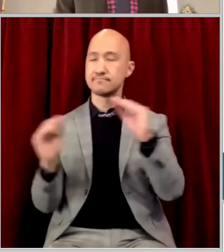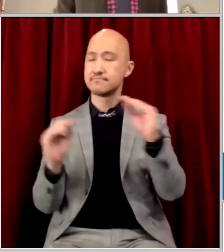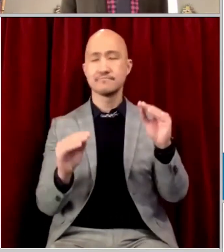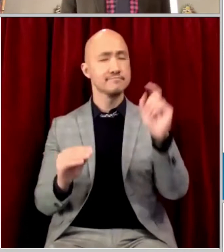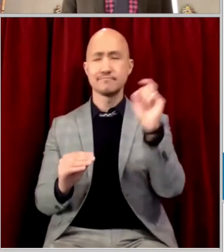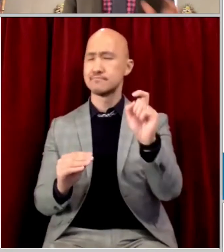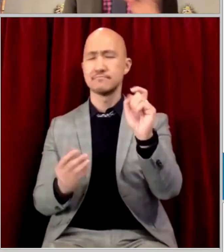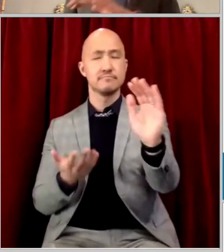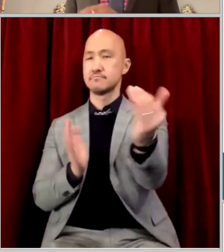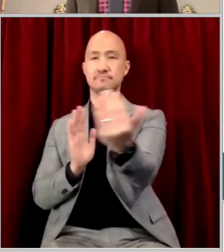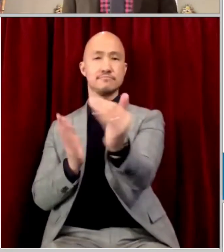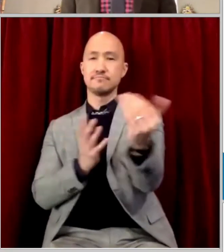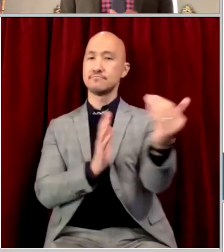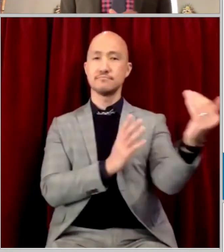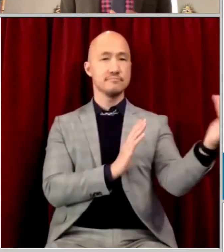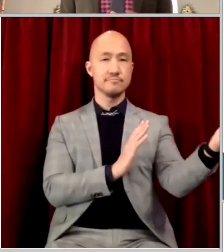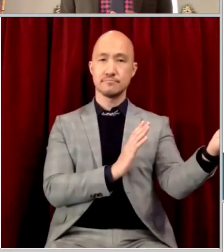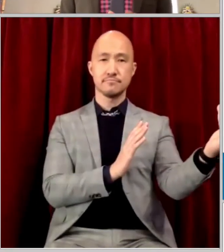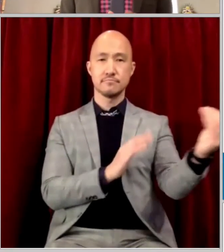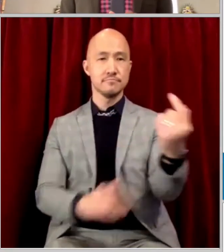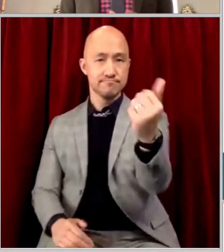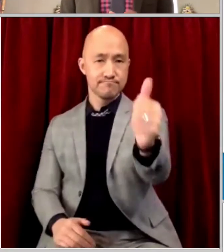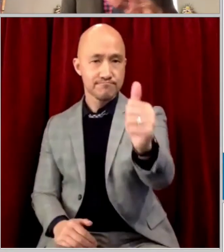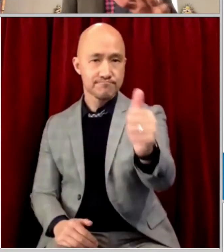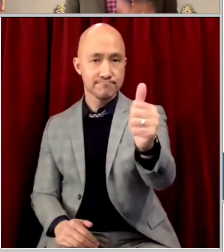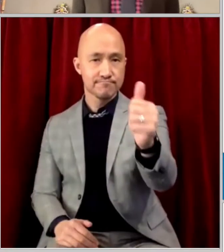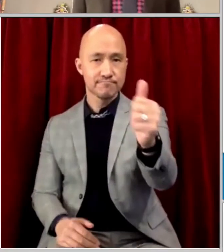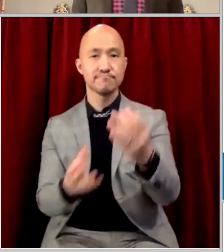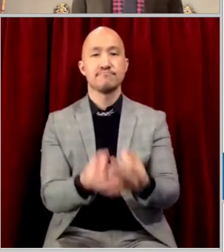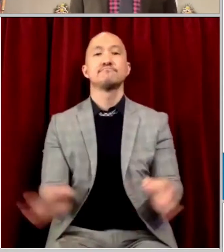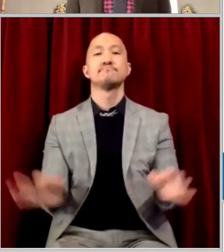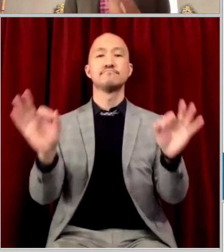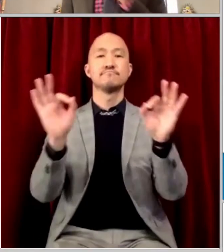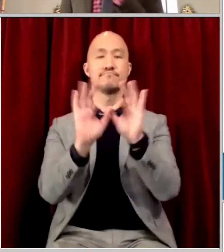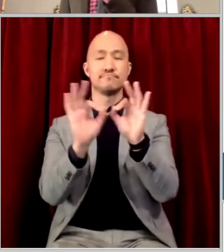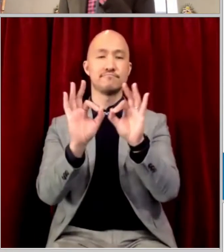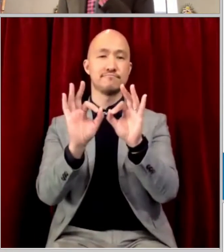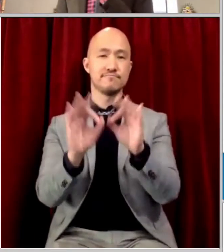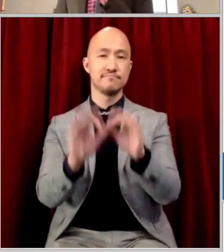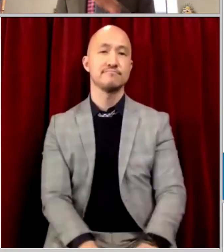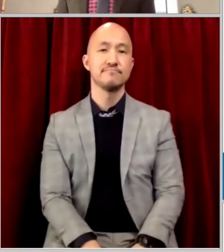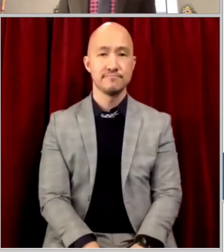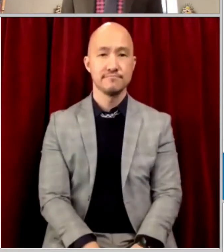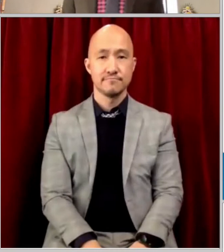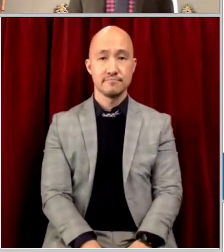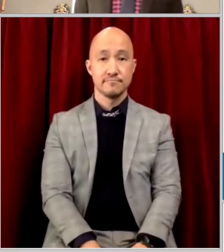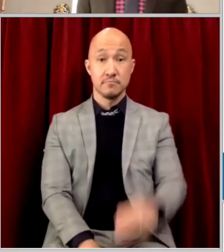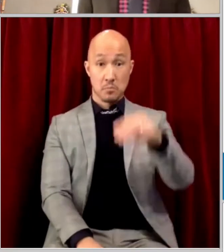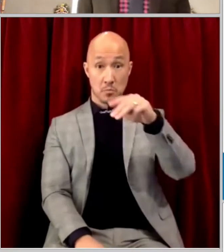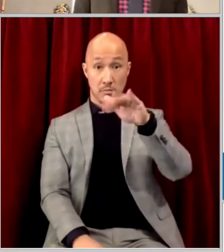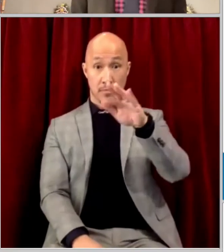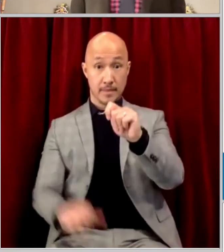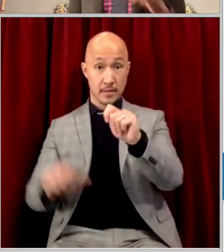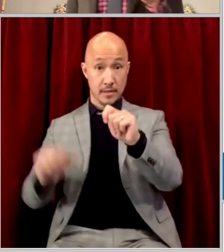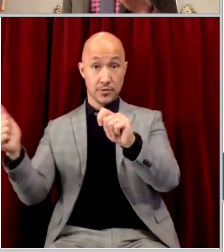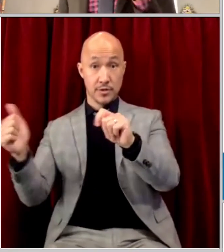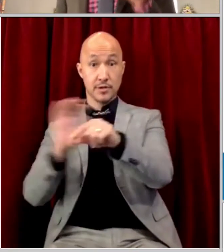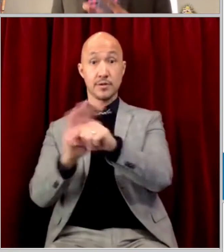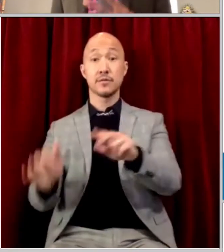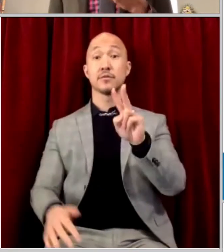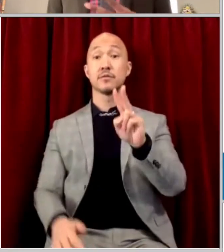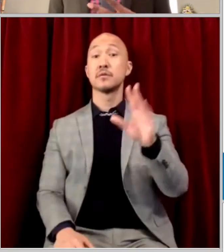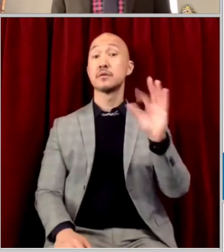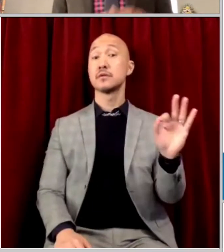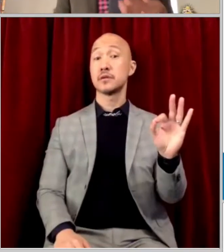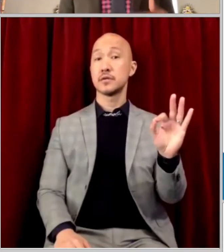are valuable in my sight. The Bible says here in Matthew 10, verses 29 through 32, It says, are not